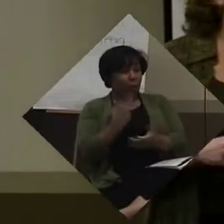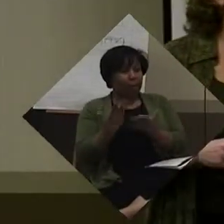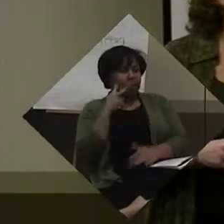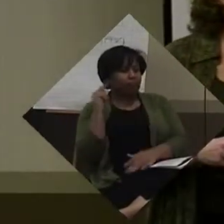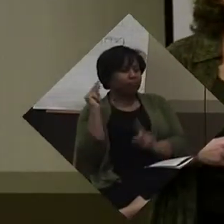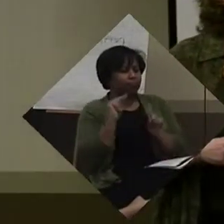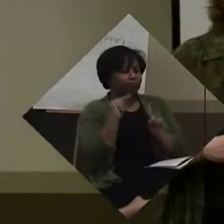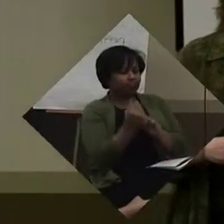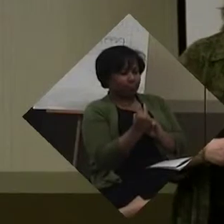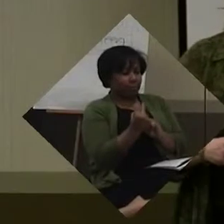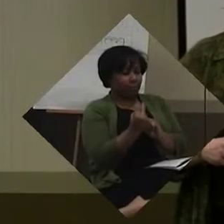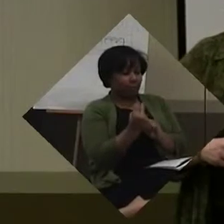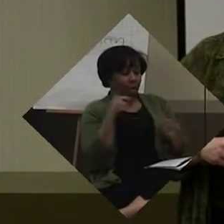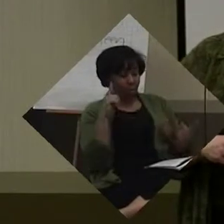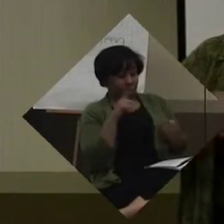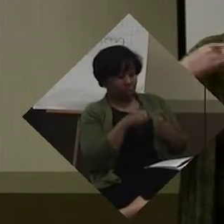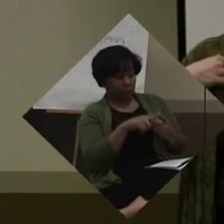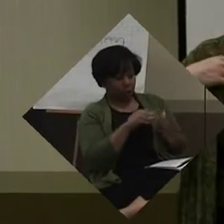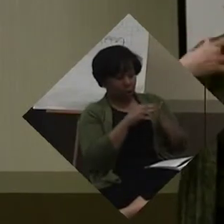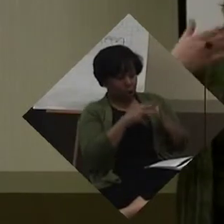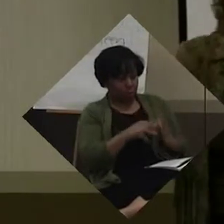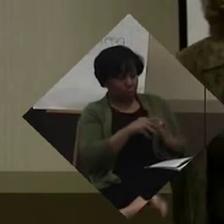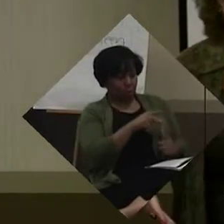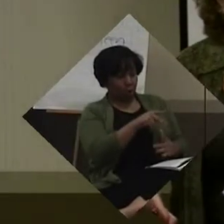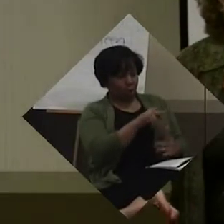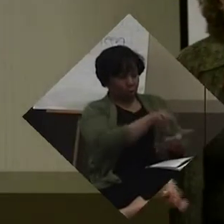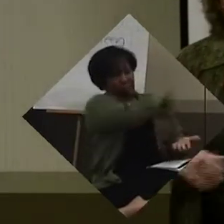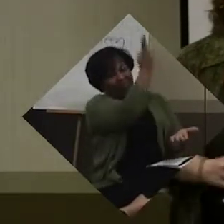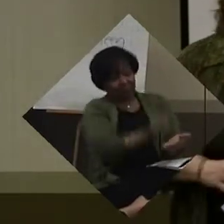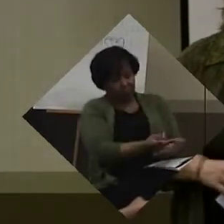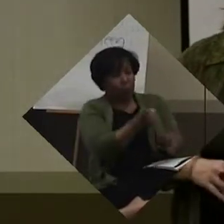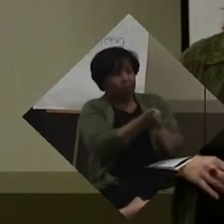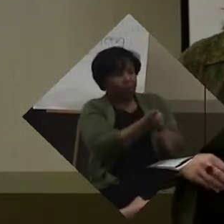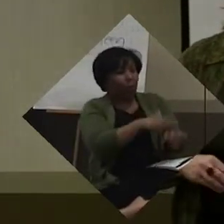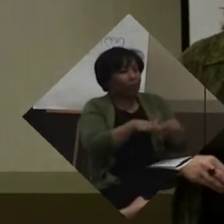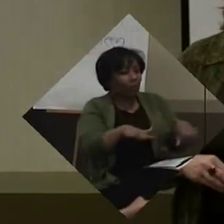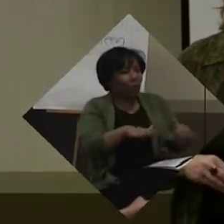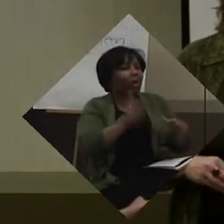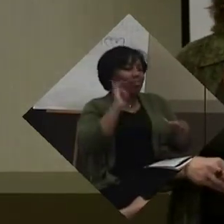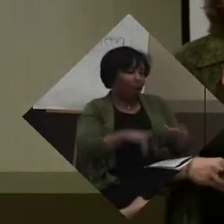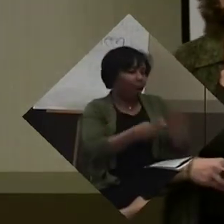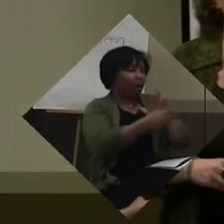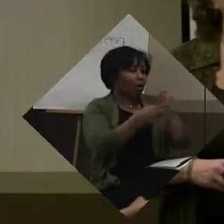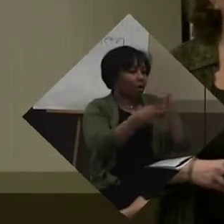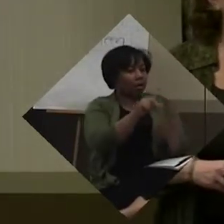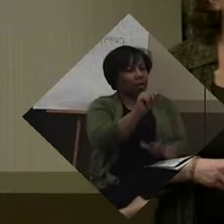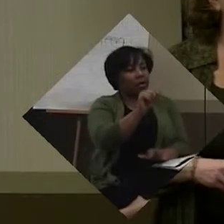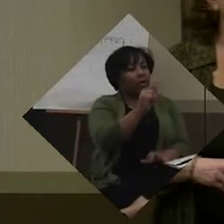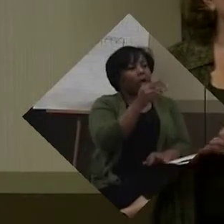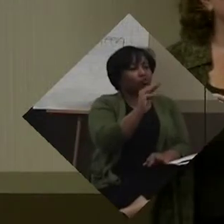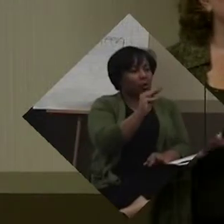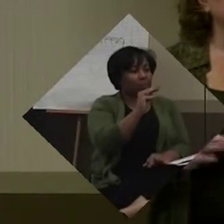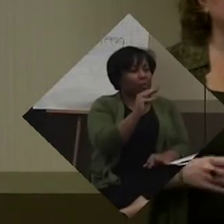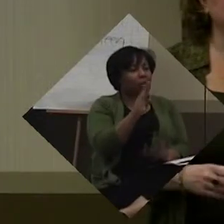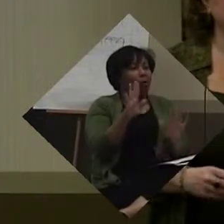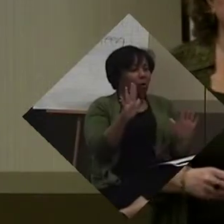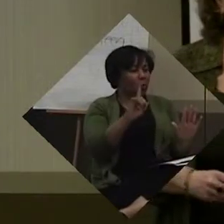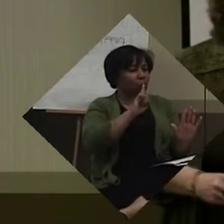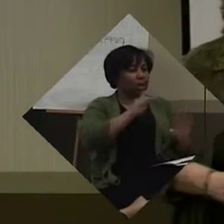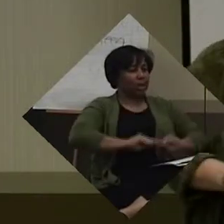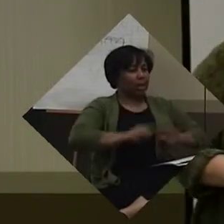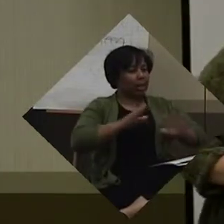not until the student has thrown herself on the floor that it becomes a tantrum. Okay? So, very